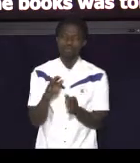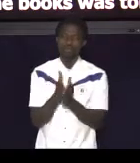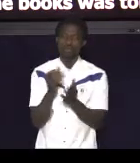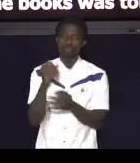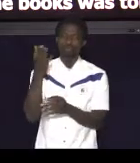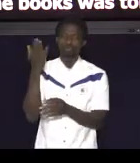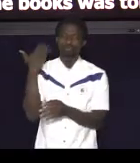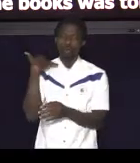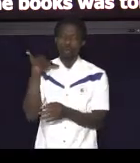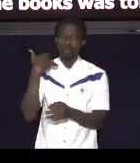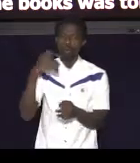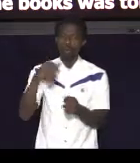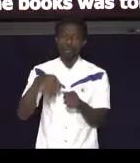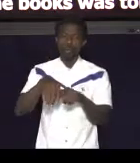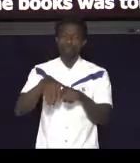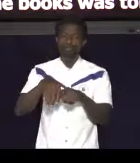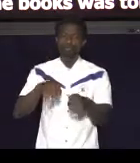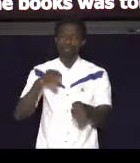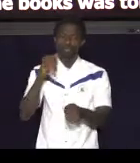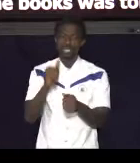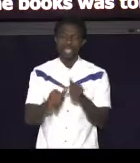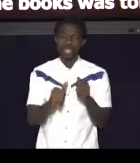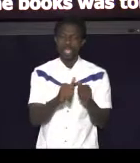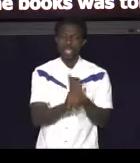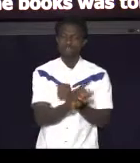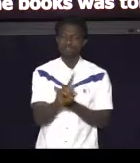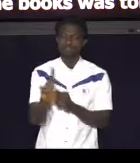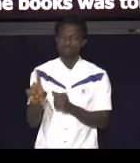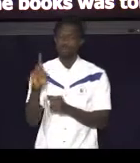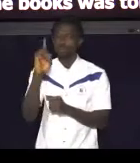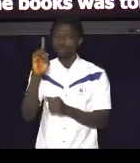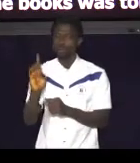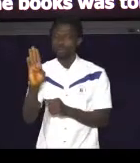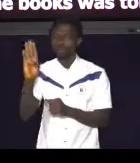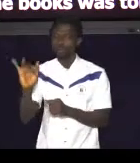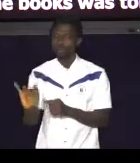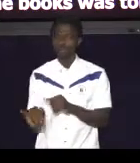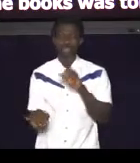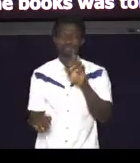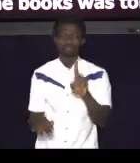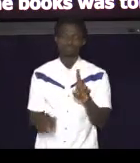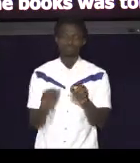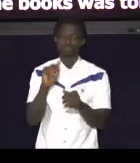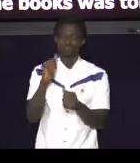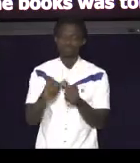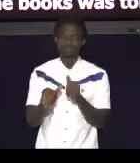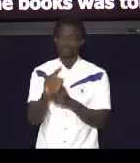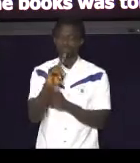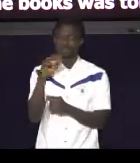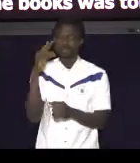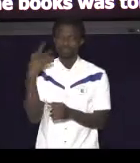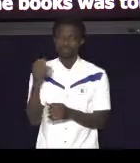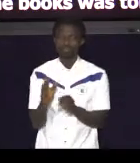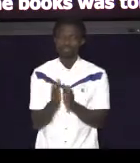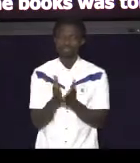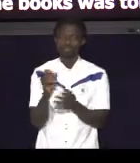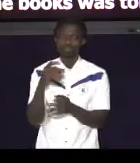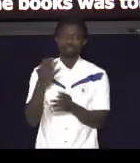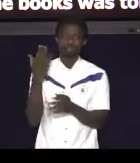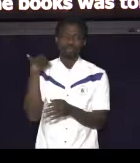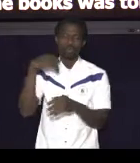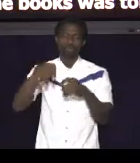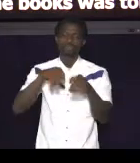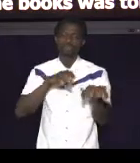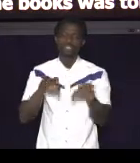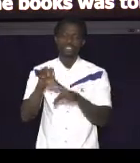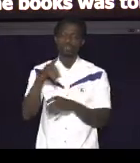torn. Everyone, one by one, everyone of the books was torn. Did you